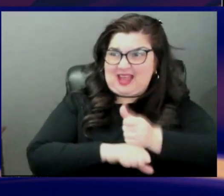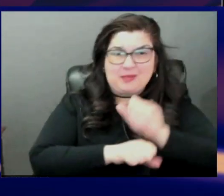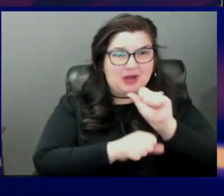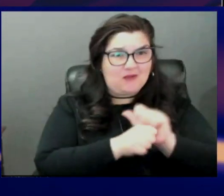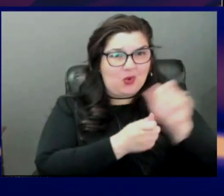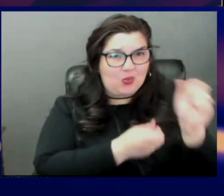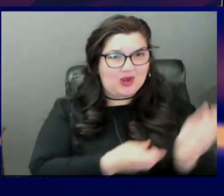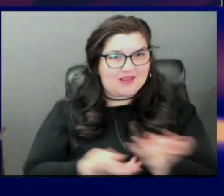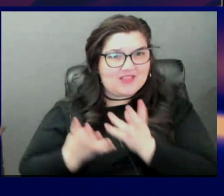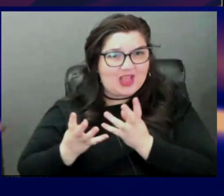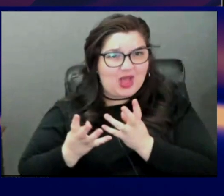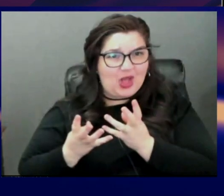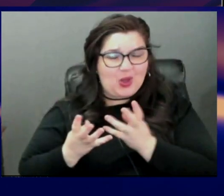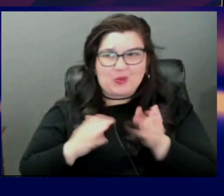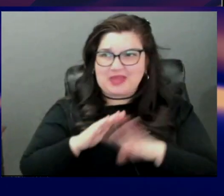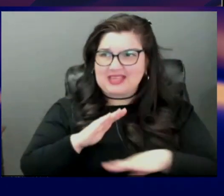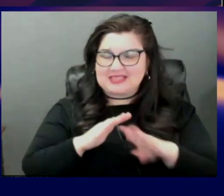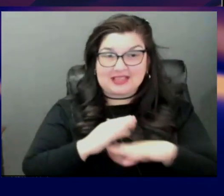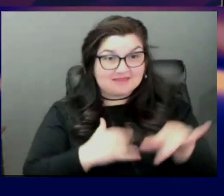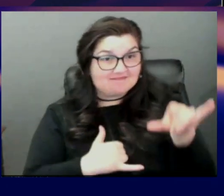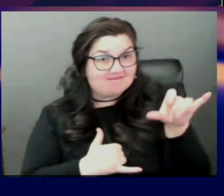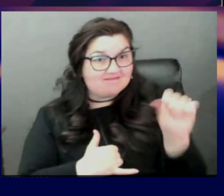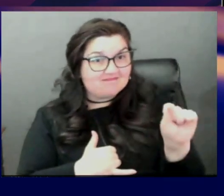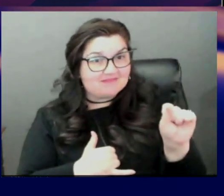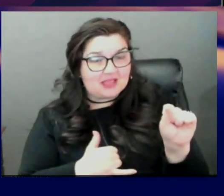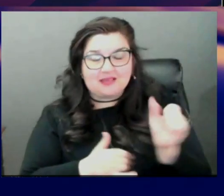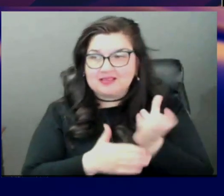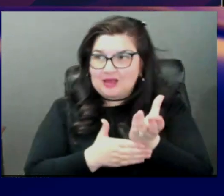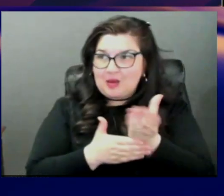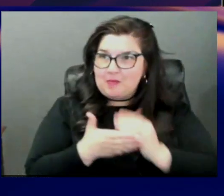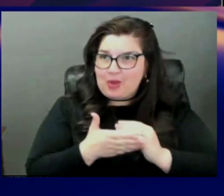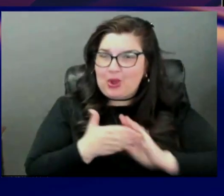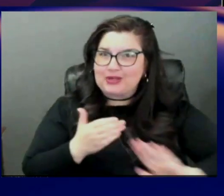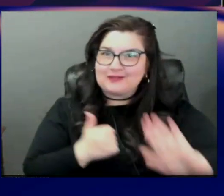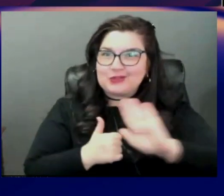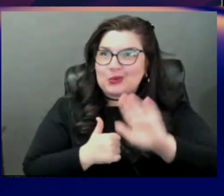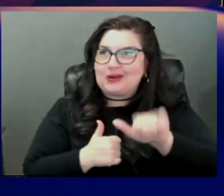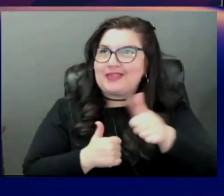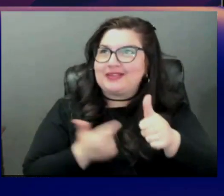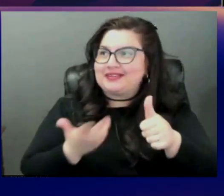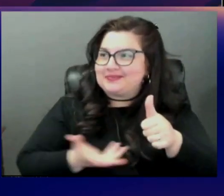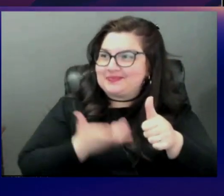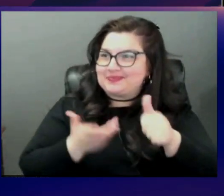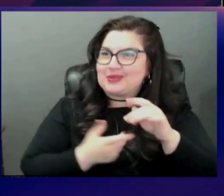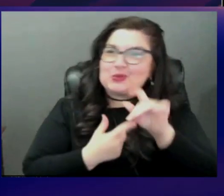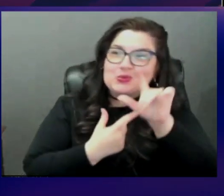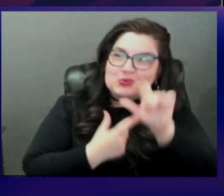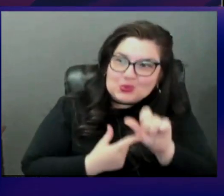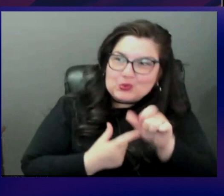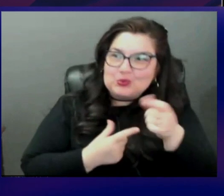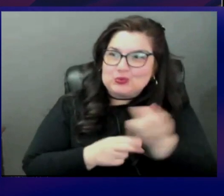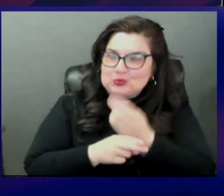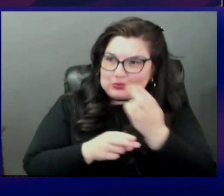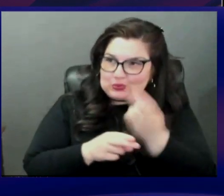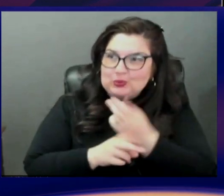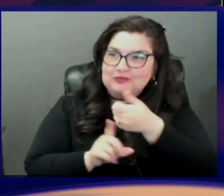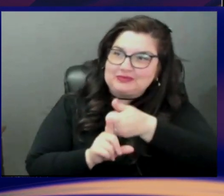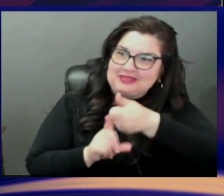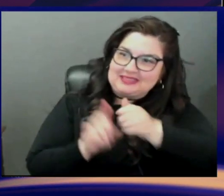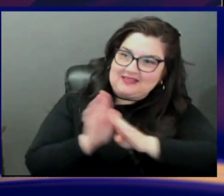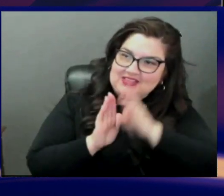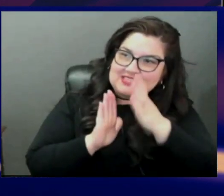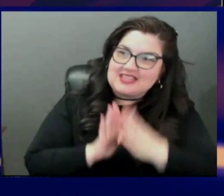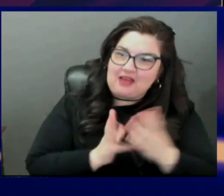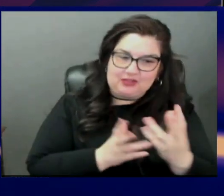That's incredible. Exactly. Yeah. It's part of your, other tools that you use as a dev. You just incorporate